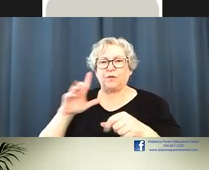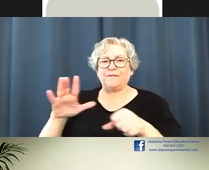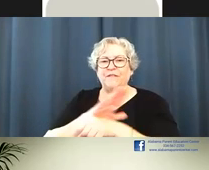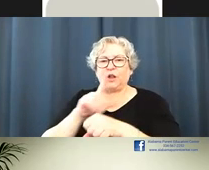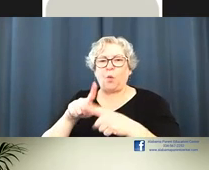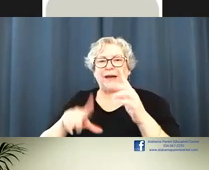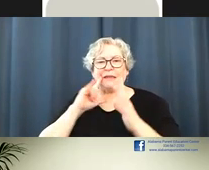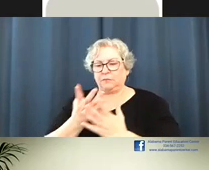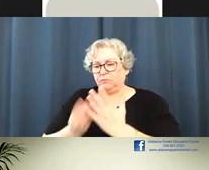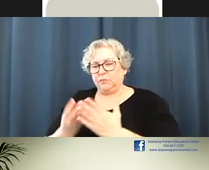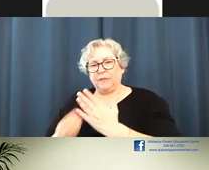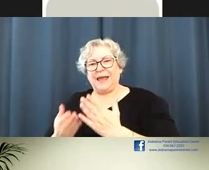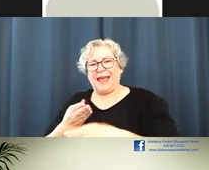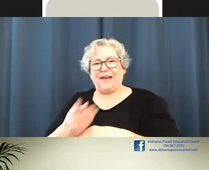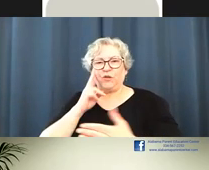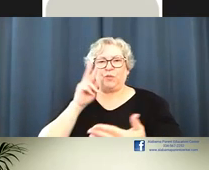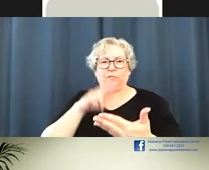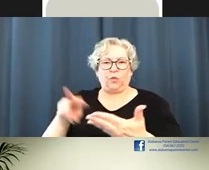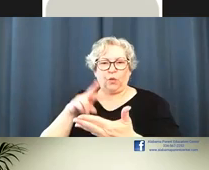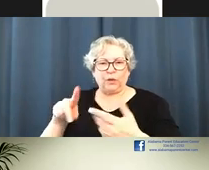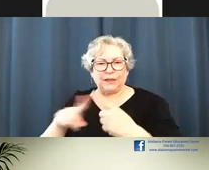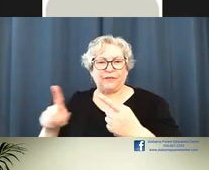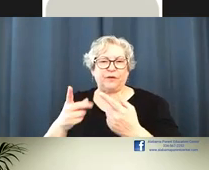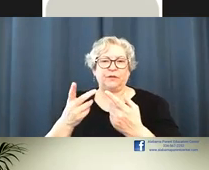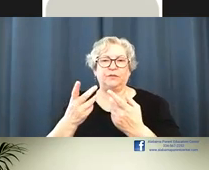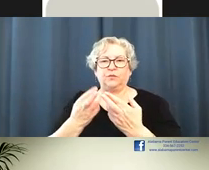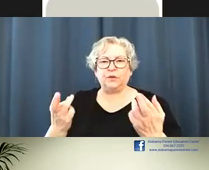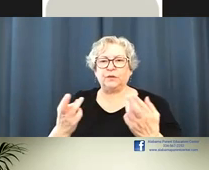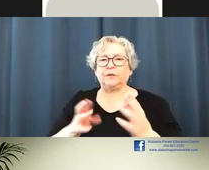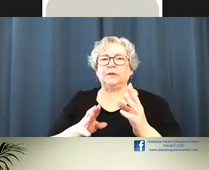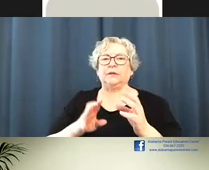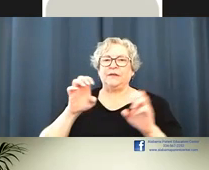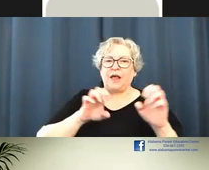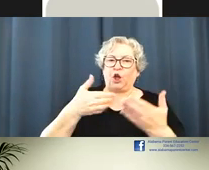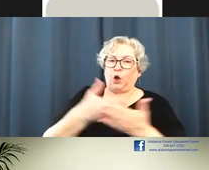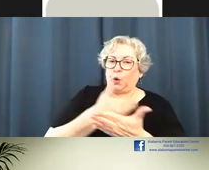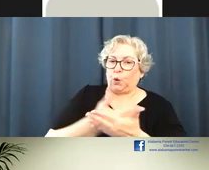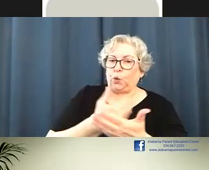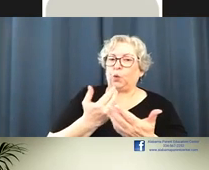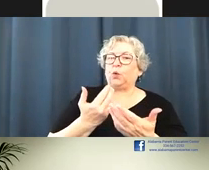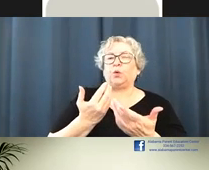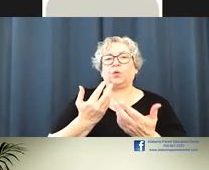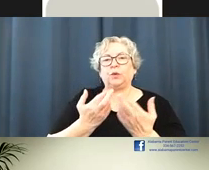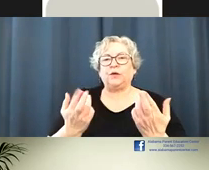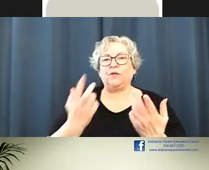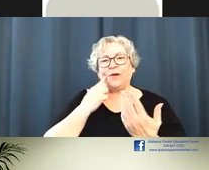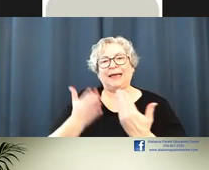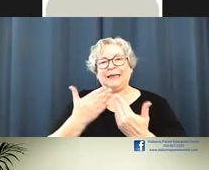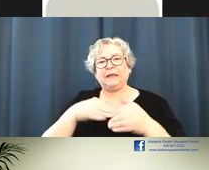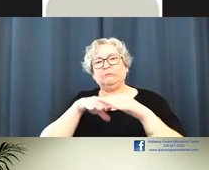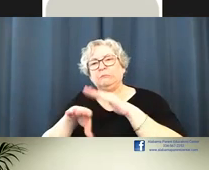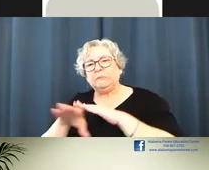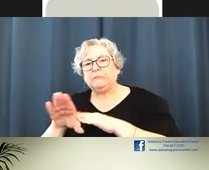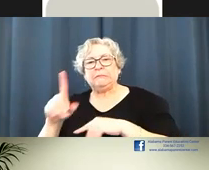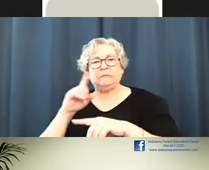gaps after reviewing those existing resources, evaluating new resources for high quality ease of use and accessibility